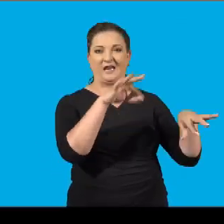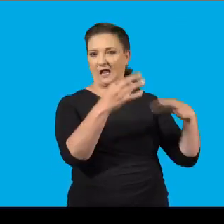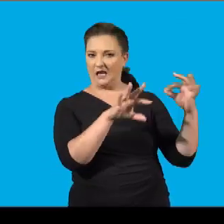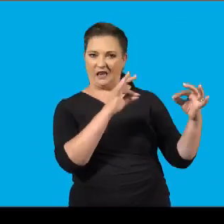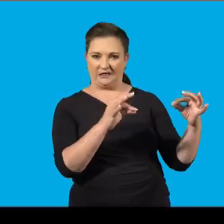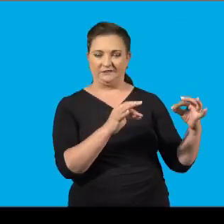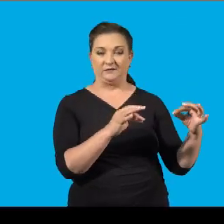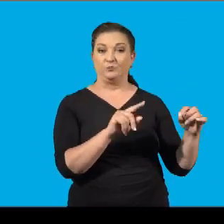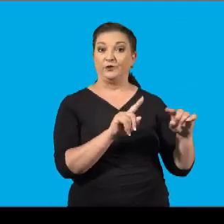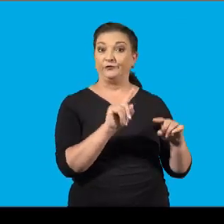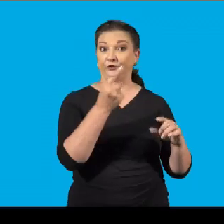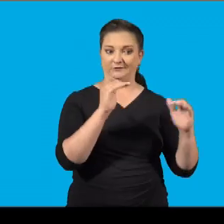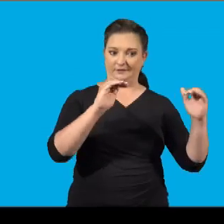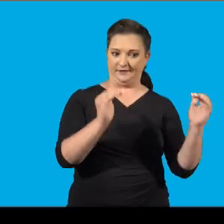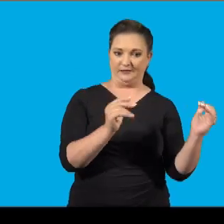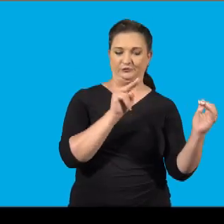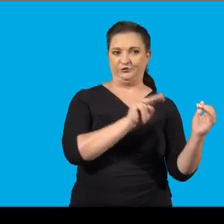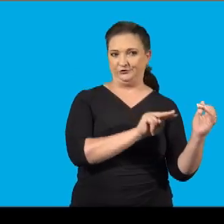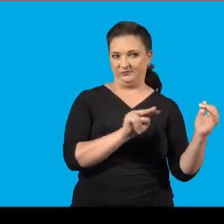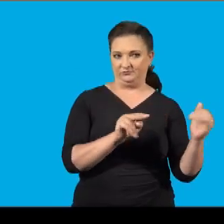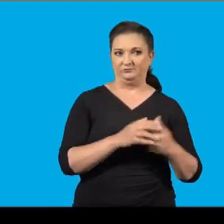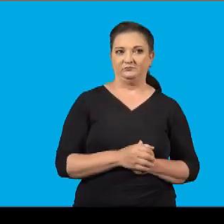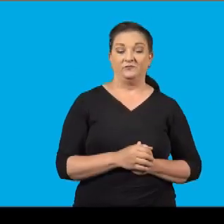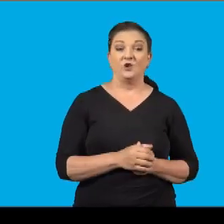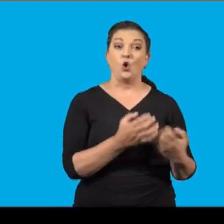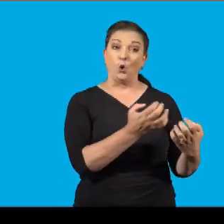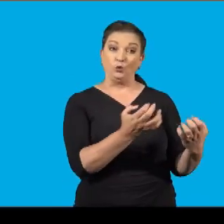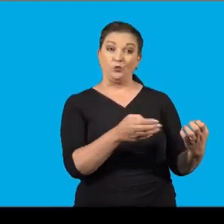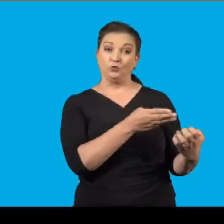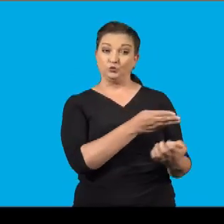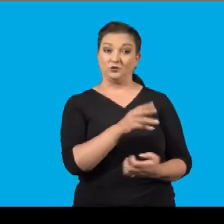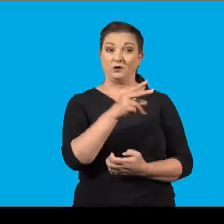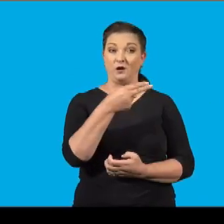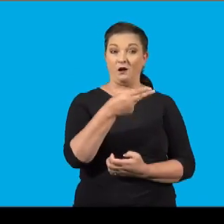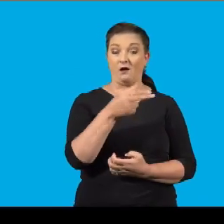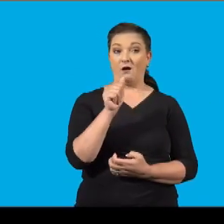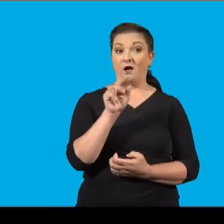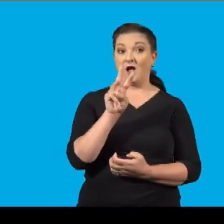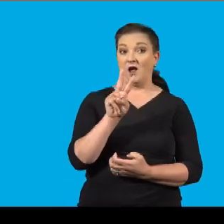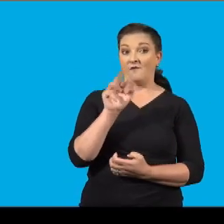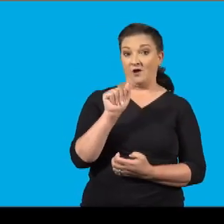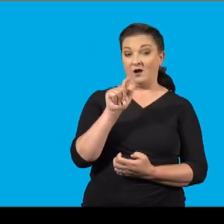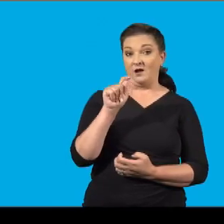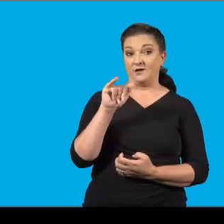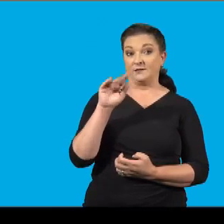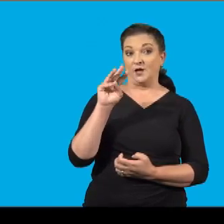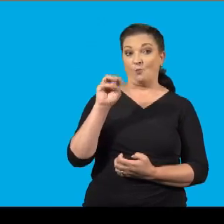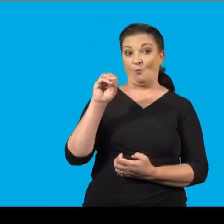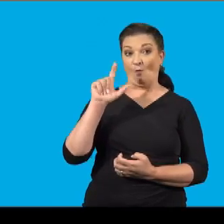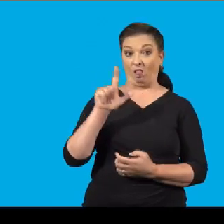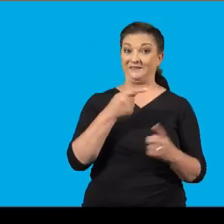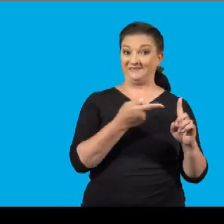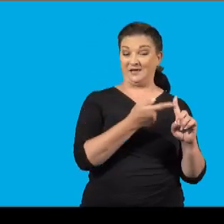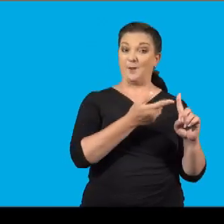do that, let's look at the caption. This source shows Hawa Timol, mother of